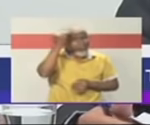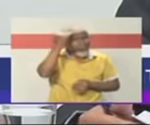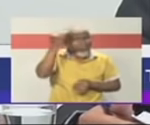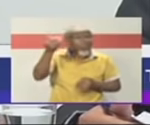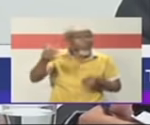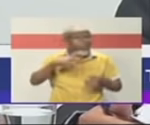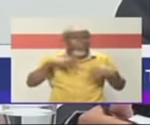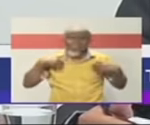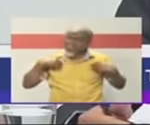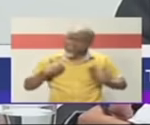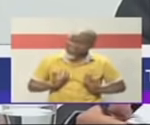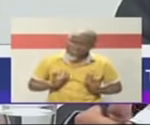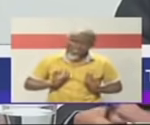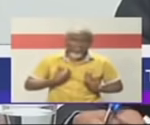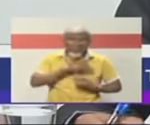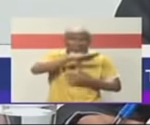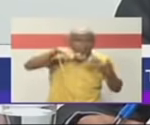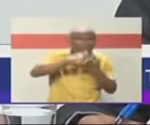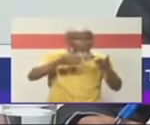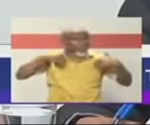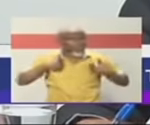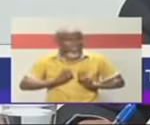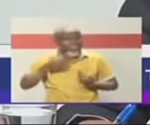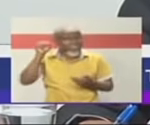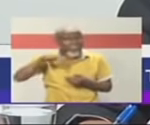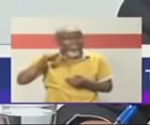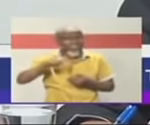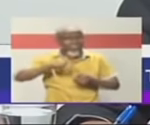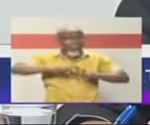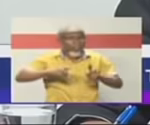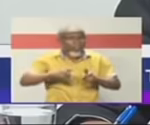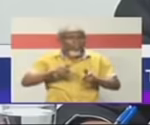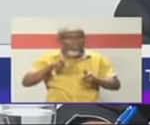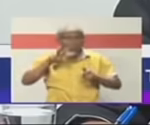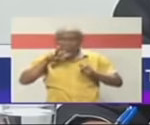tired. But you know what? The virus isn't tired.